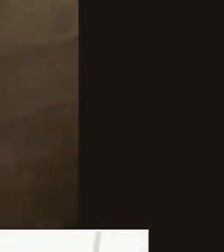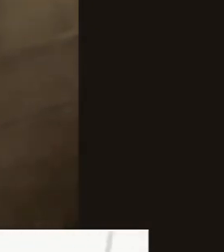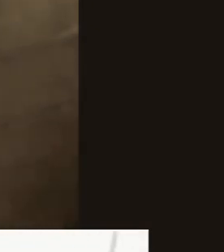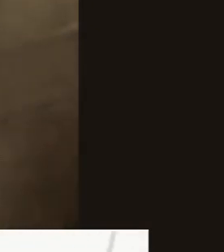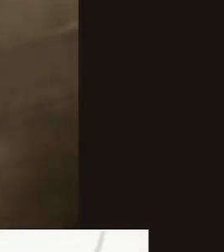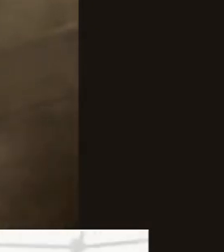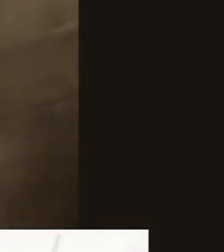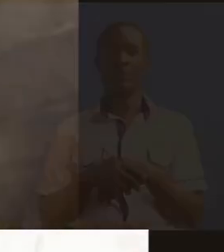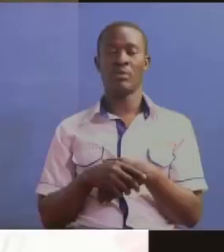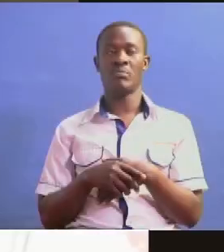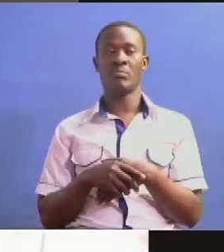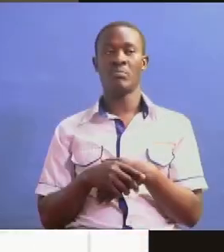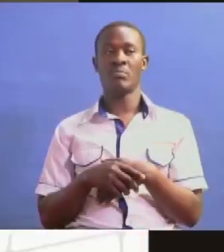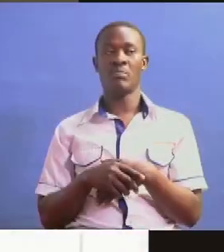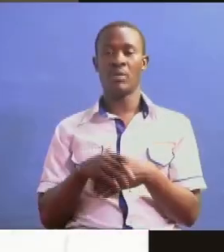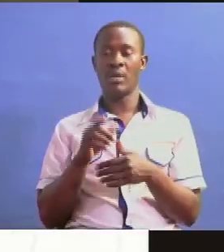expenses. The